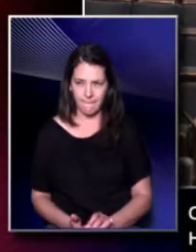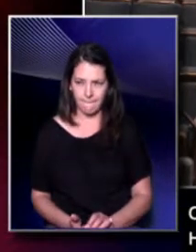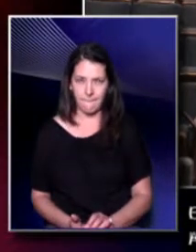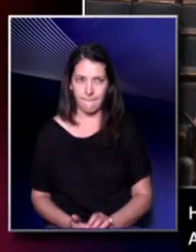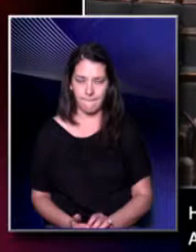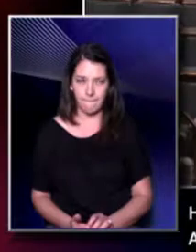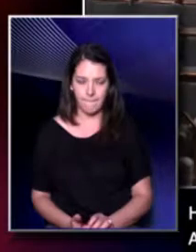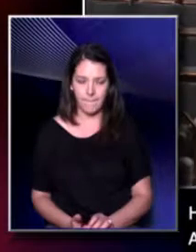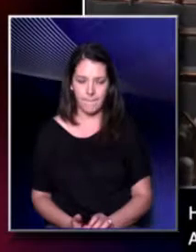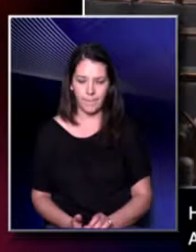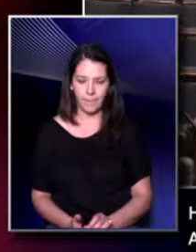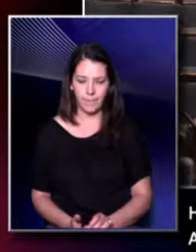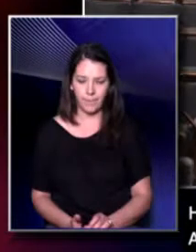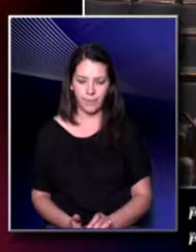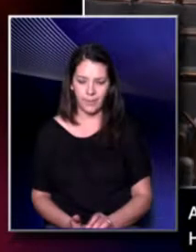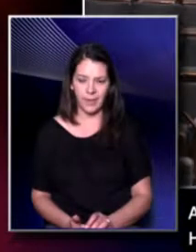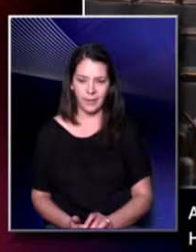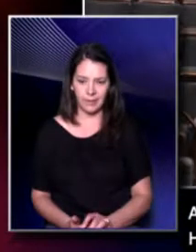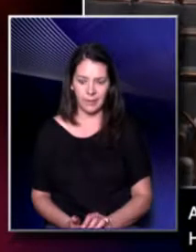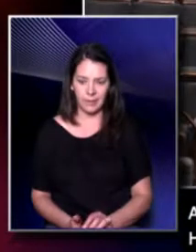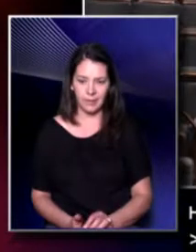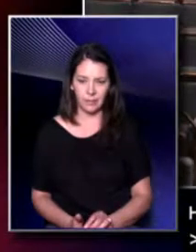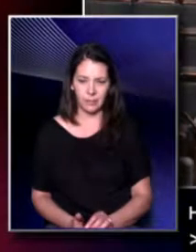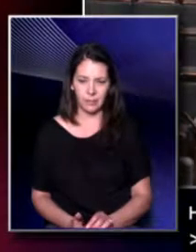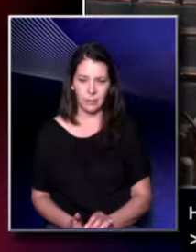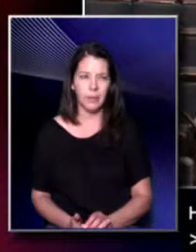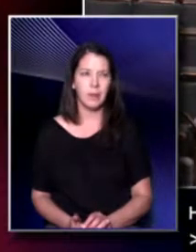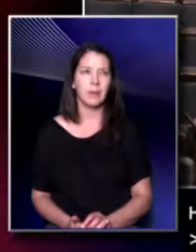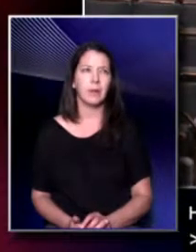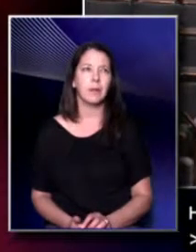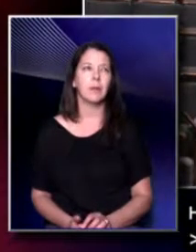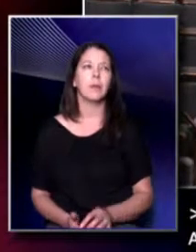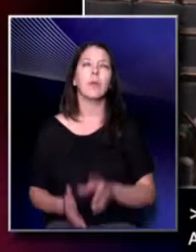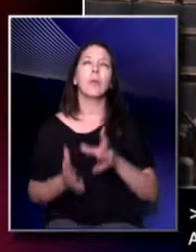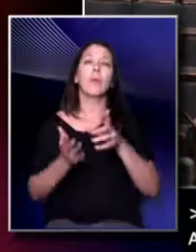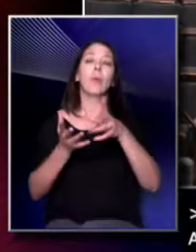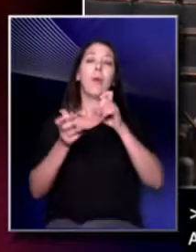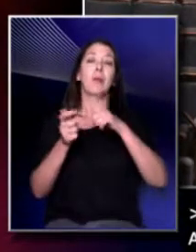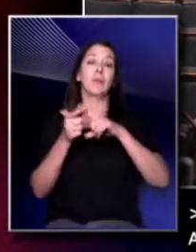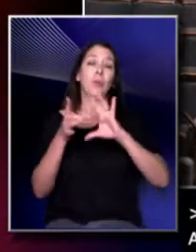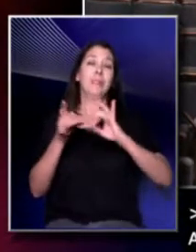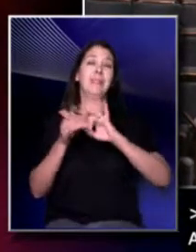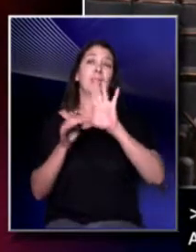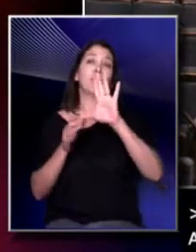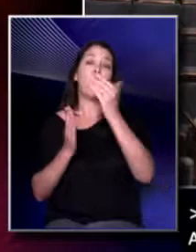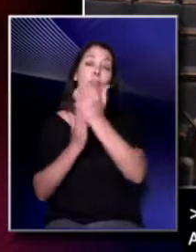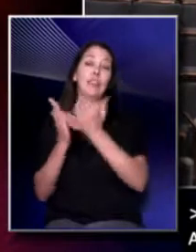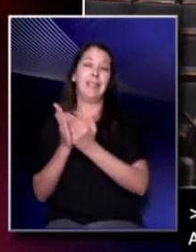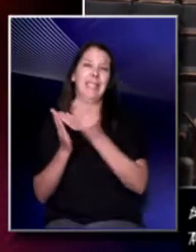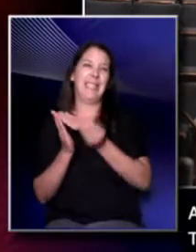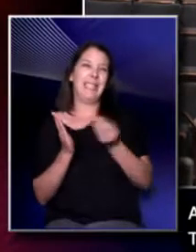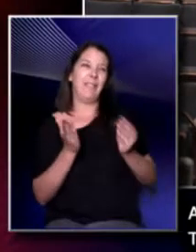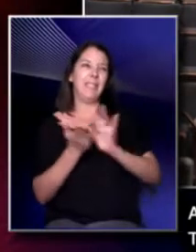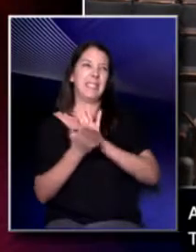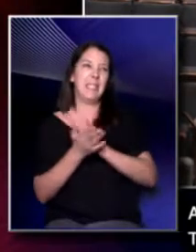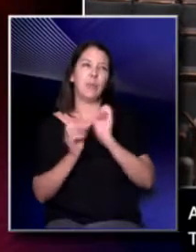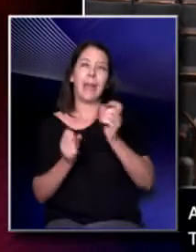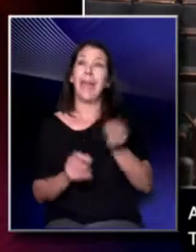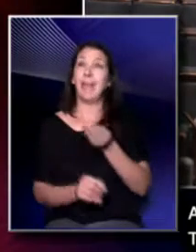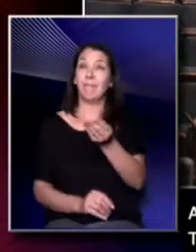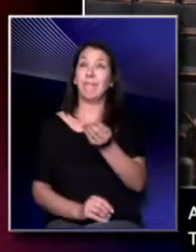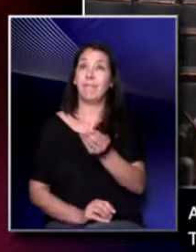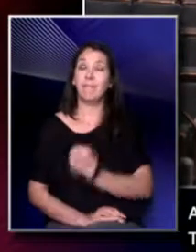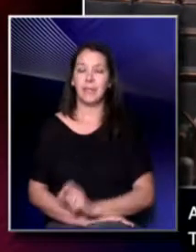ahead and stay? You can go ahead and do your comments on a non-agendized items that you wanted to give. You submitted 2 slips, so go ahead and give those to me.